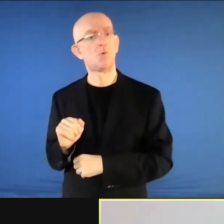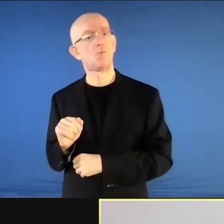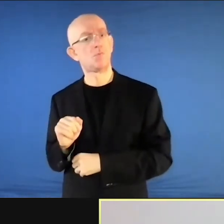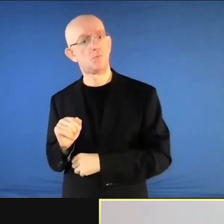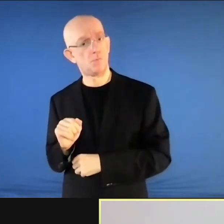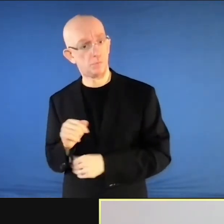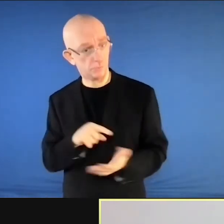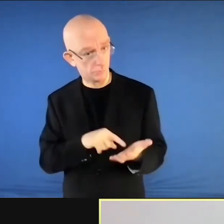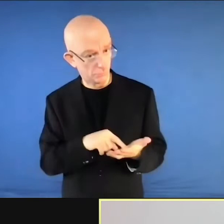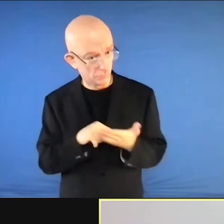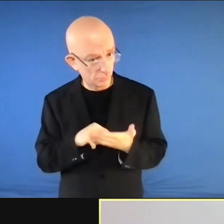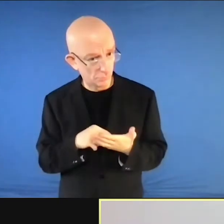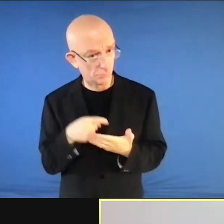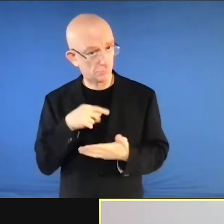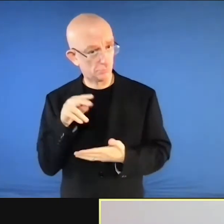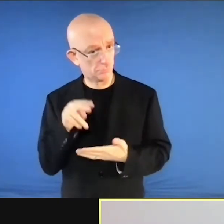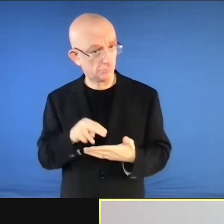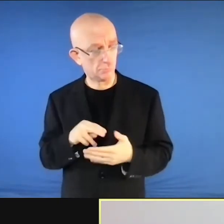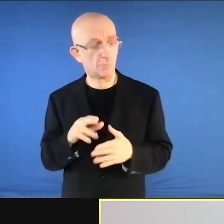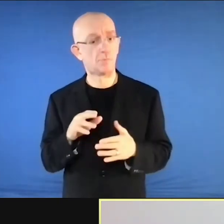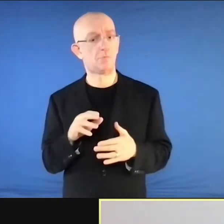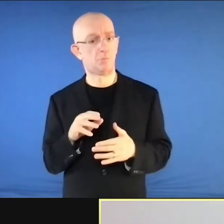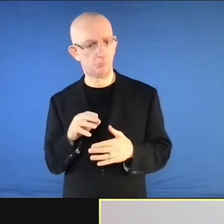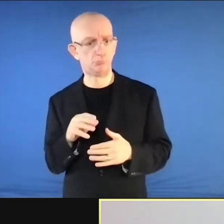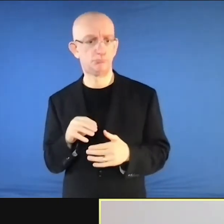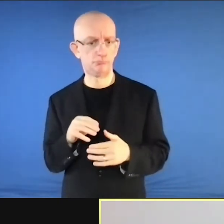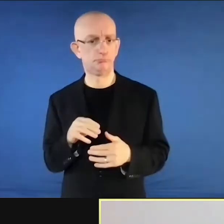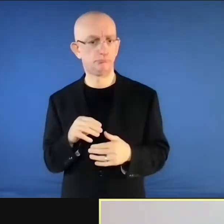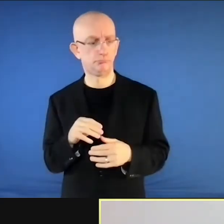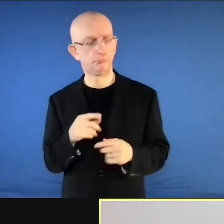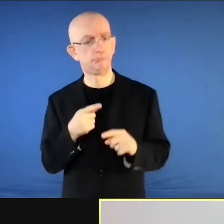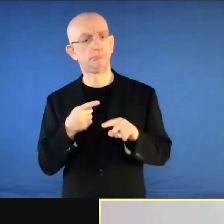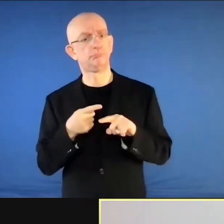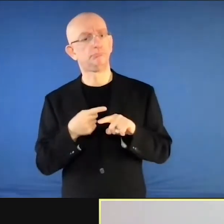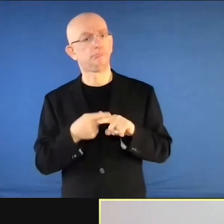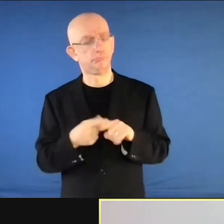now, after building that confidences, is now where